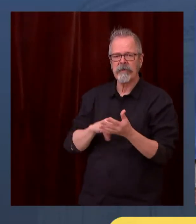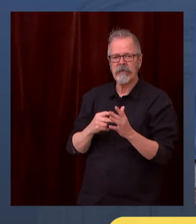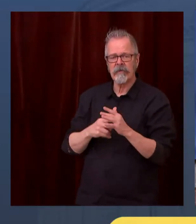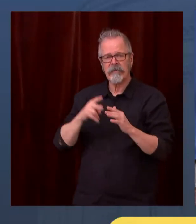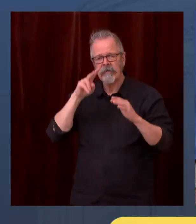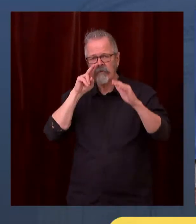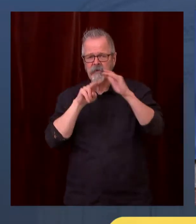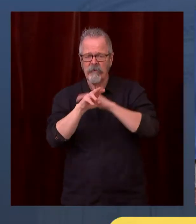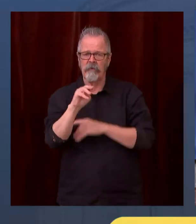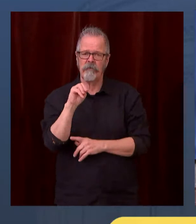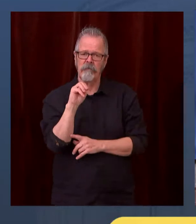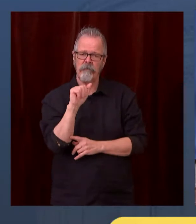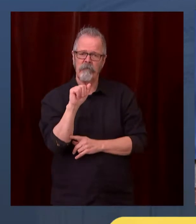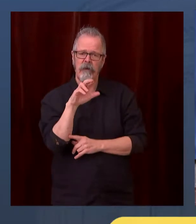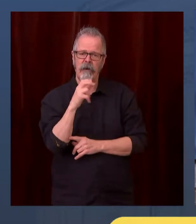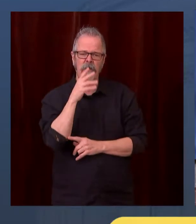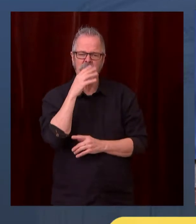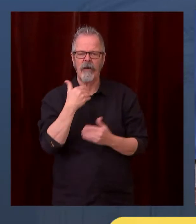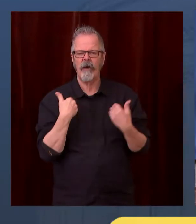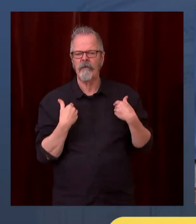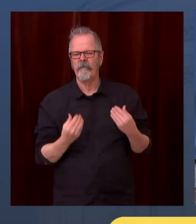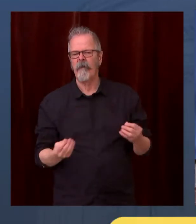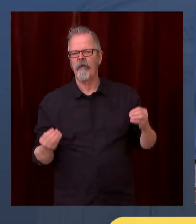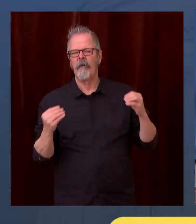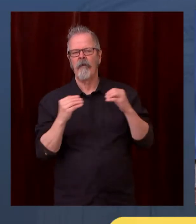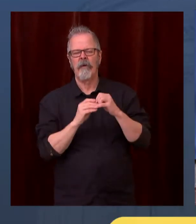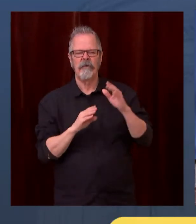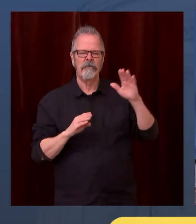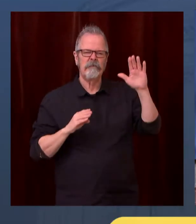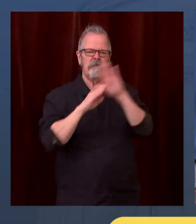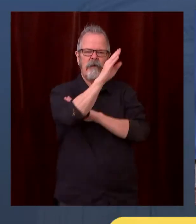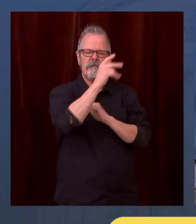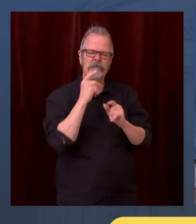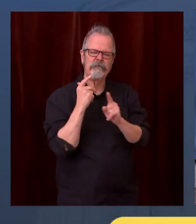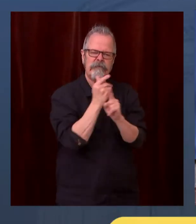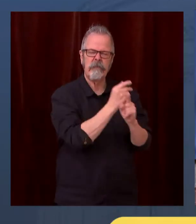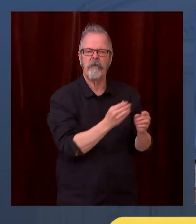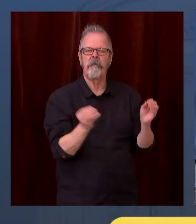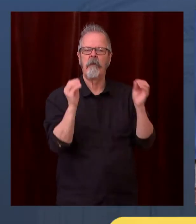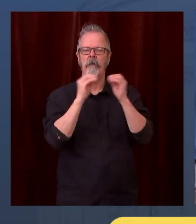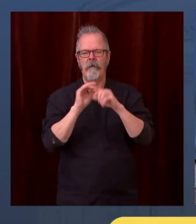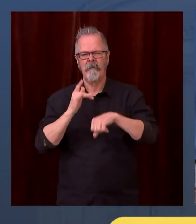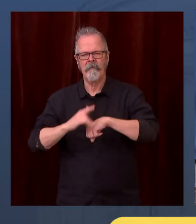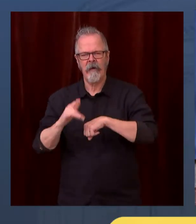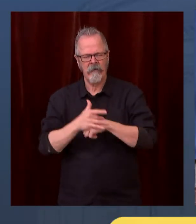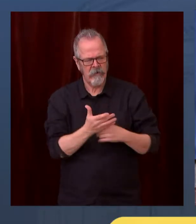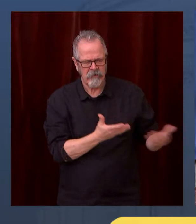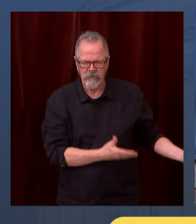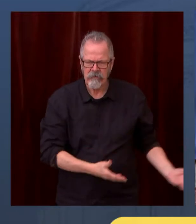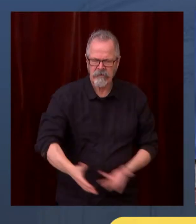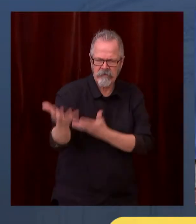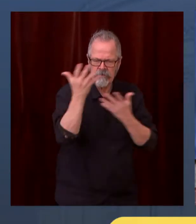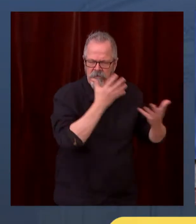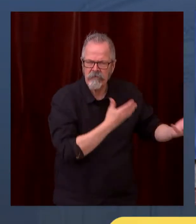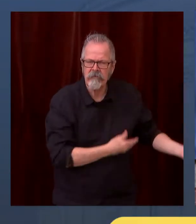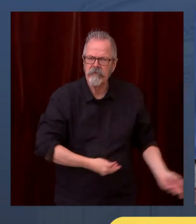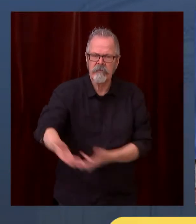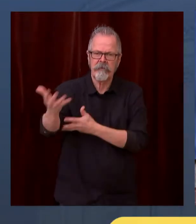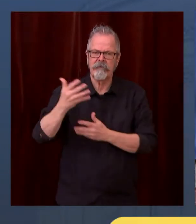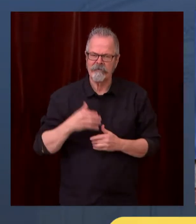But there's big ifs in so many different ways. I almost hesitate to mention any particular